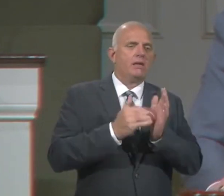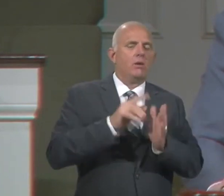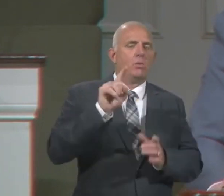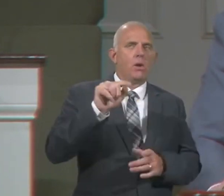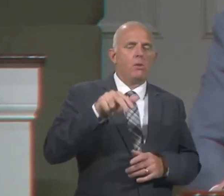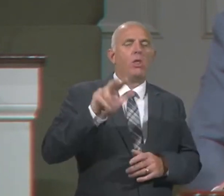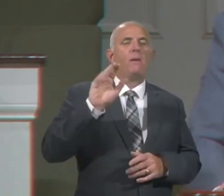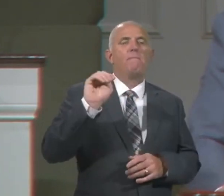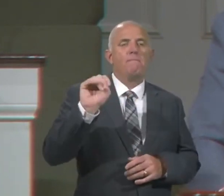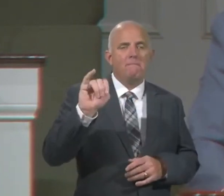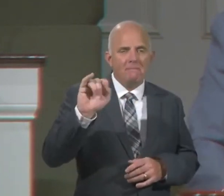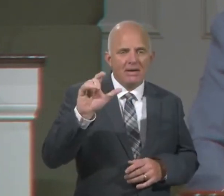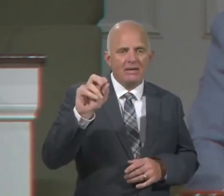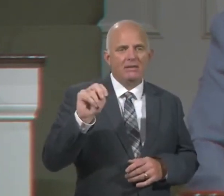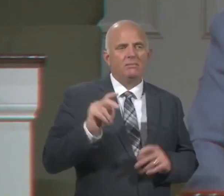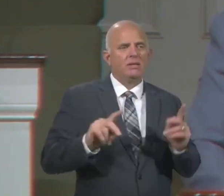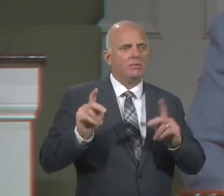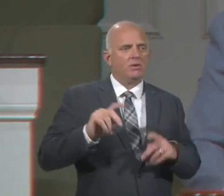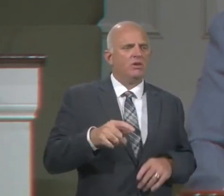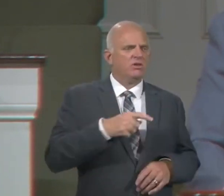China with its